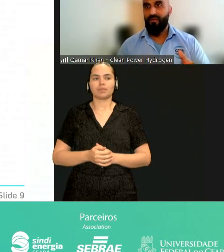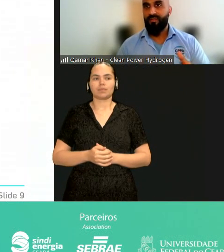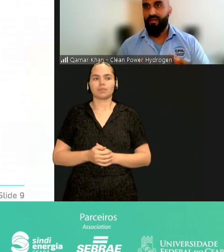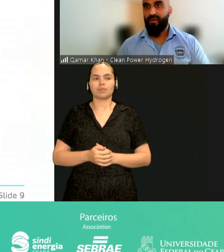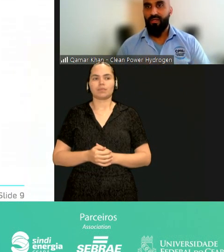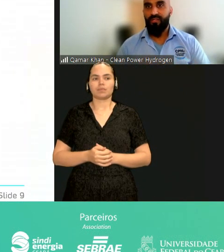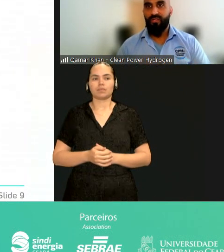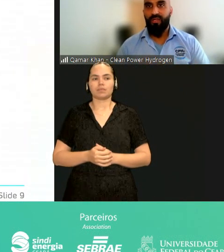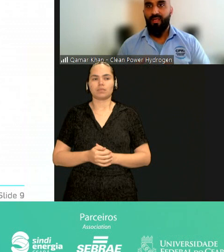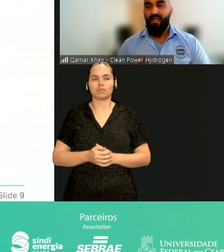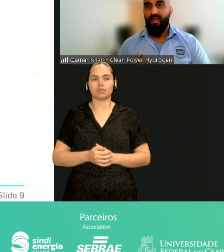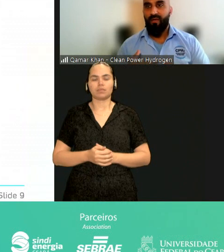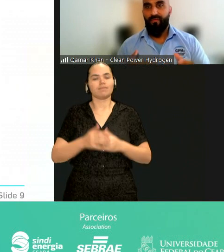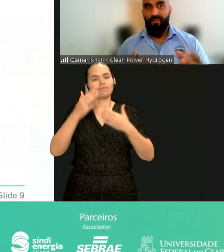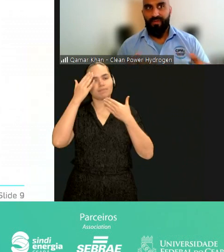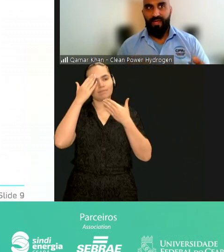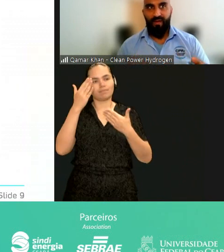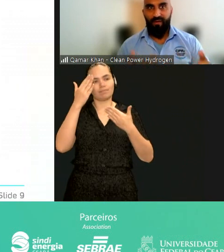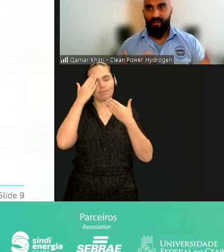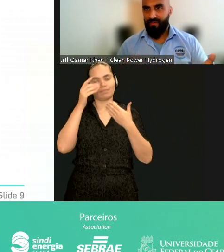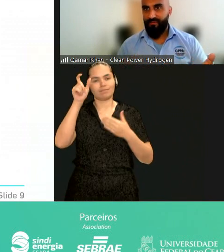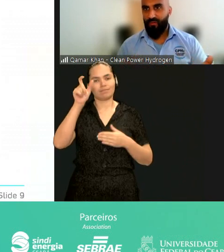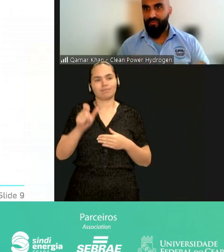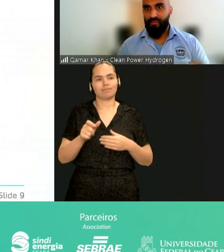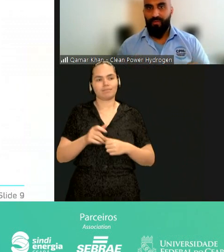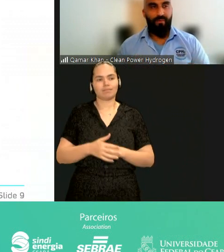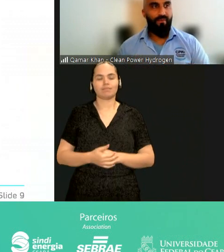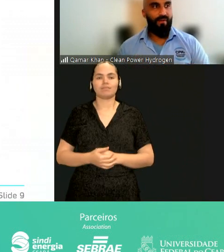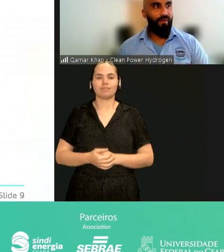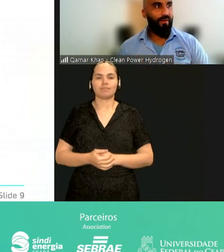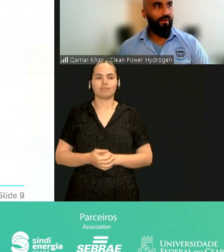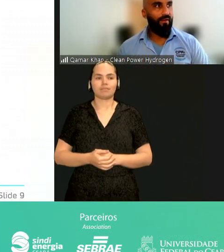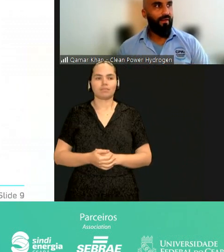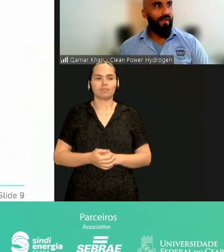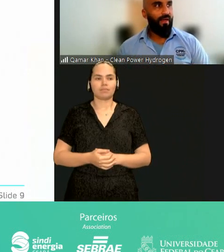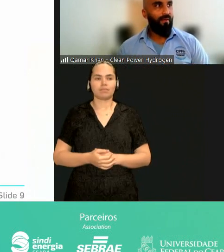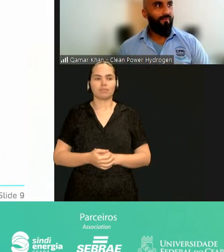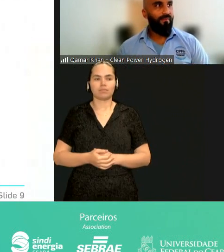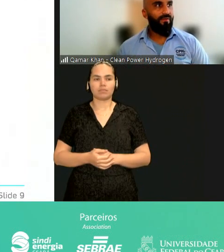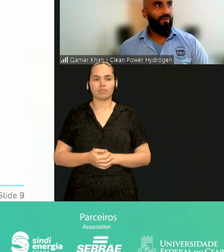explains our technology from the diagrams and also from the video here.